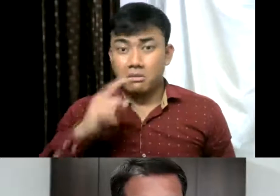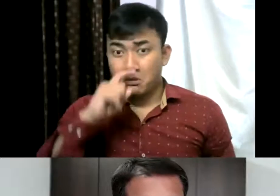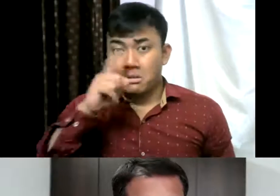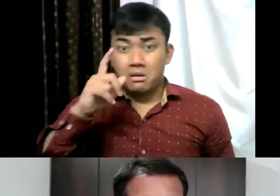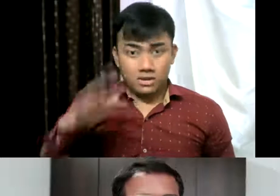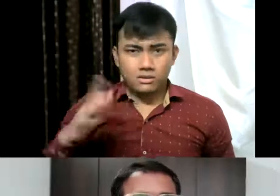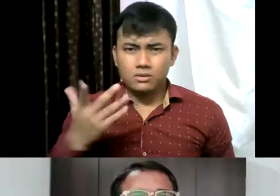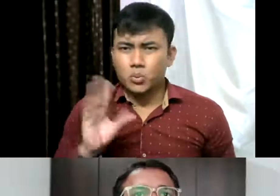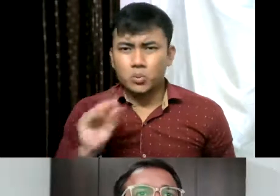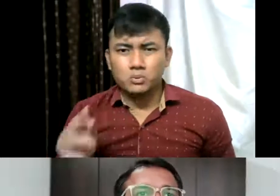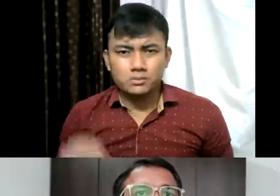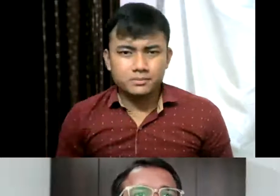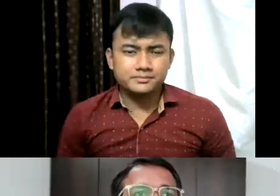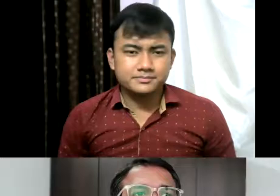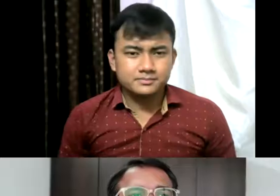any of this shit.